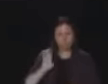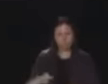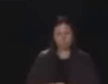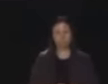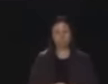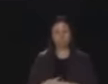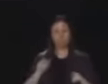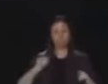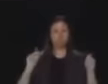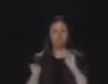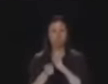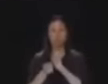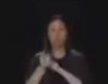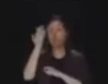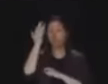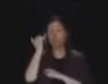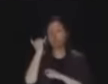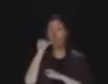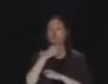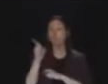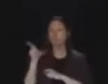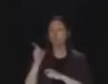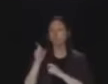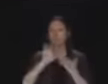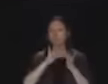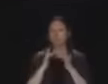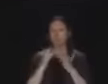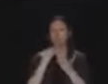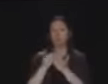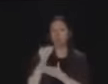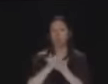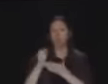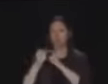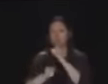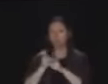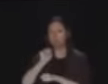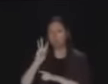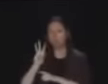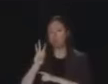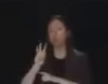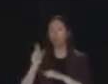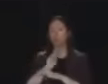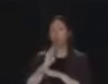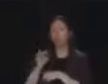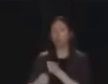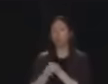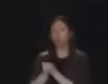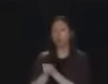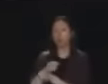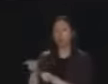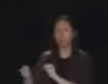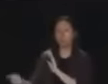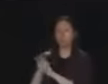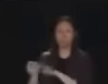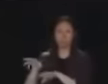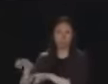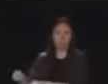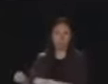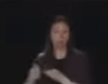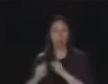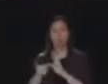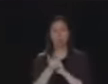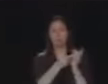changes because we know that these platforms are being used to support illegal blockades and illegal